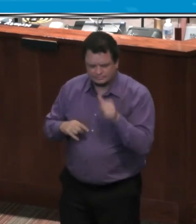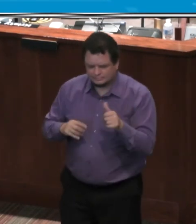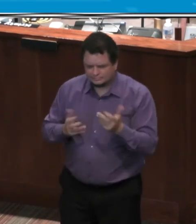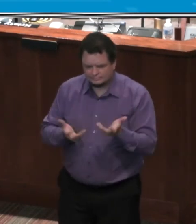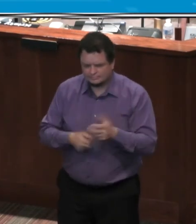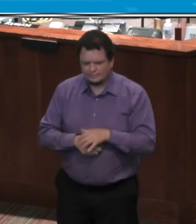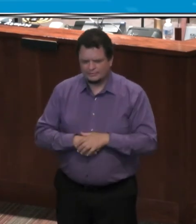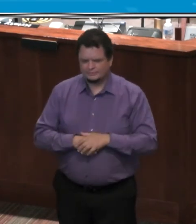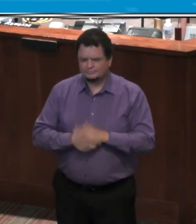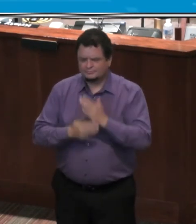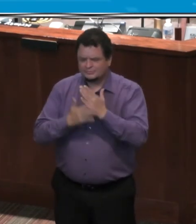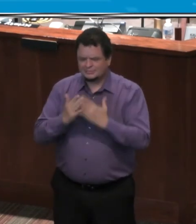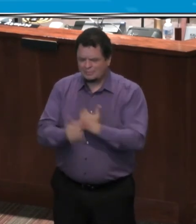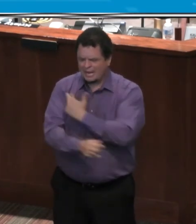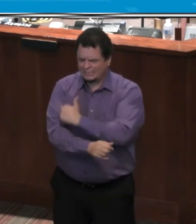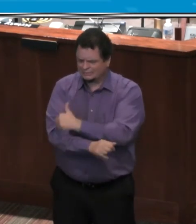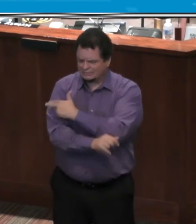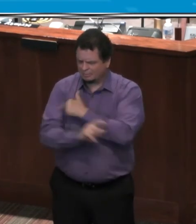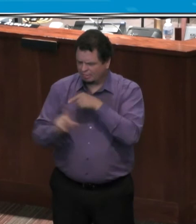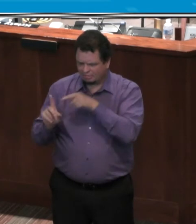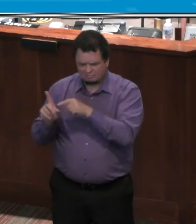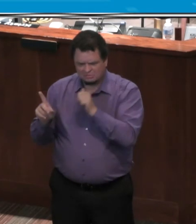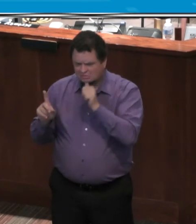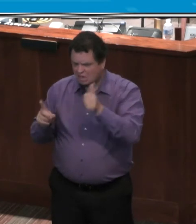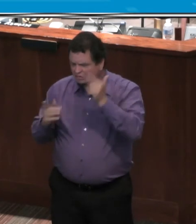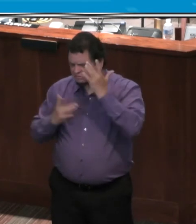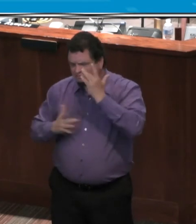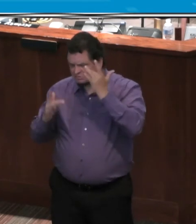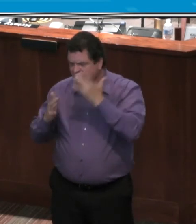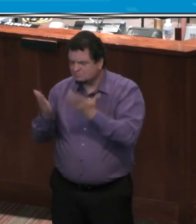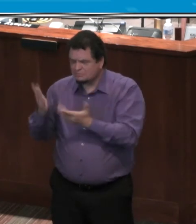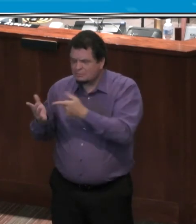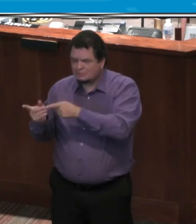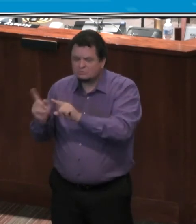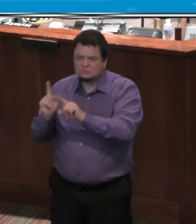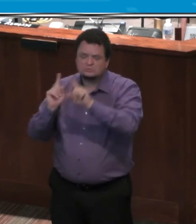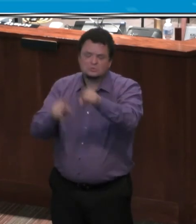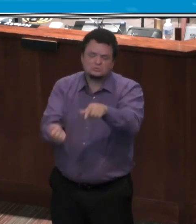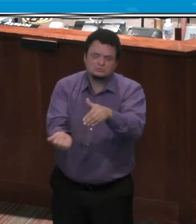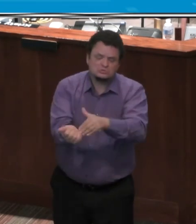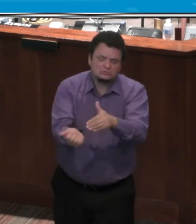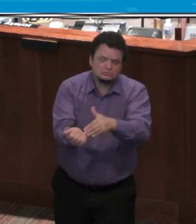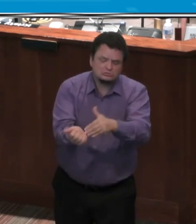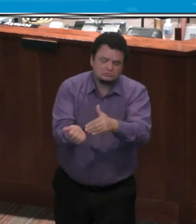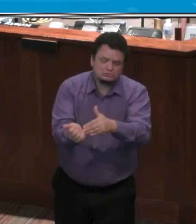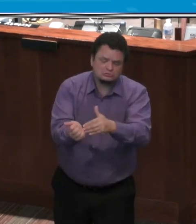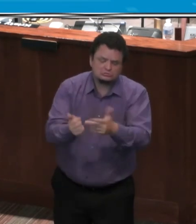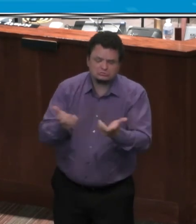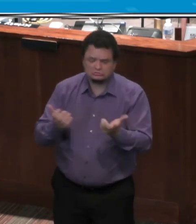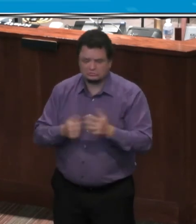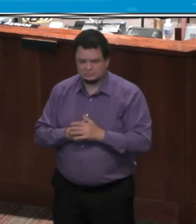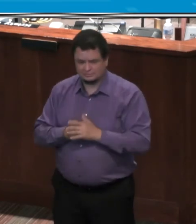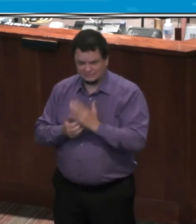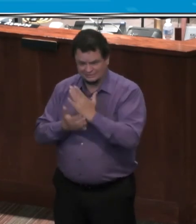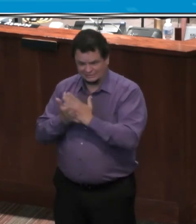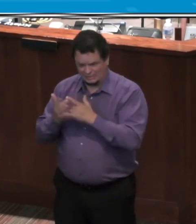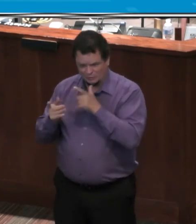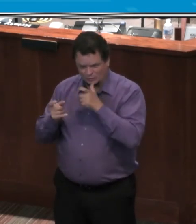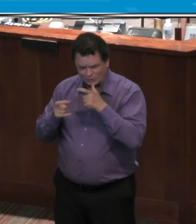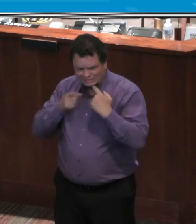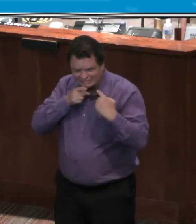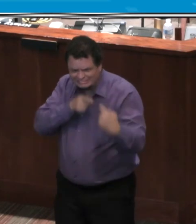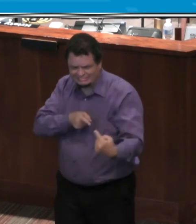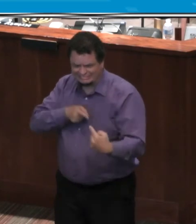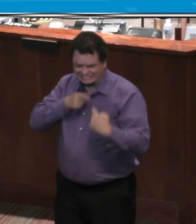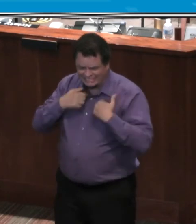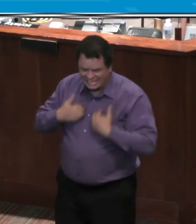necessarily just going through their PCP. They may be, if they're having chronic shortness of breath, go to a pulmonologist. And so how we are